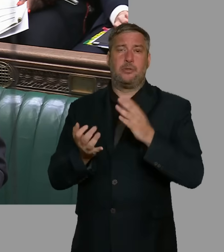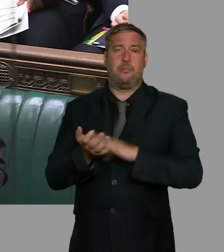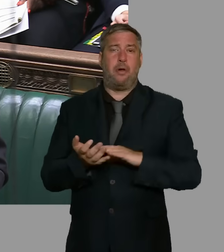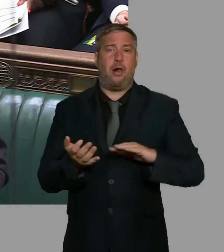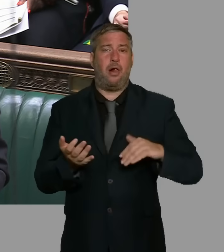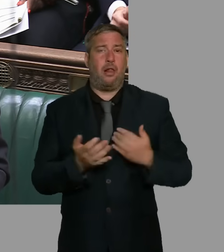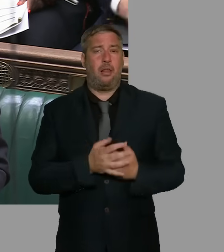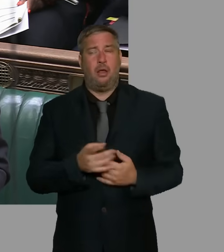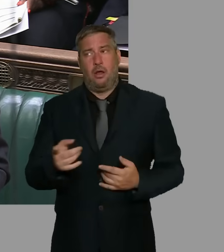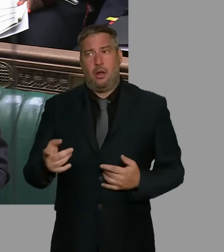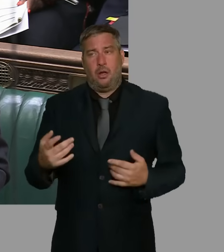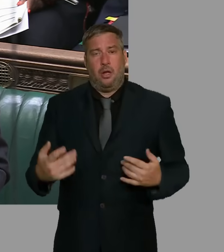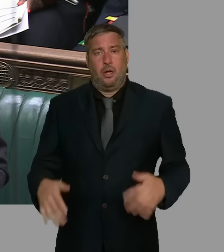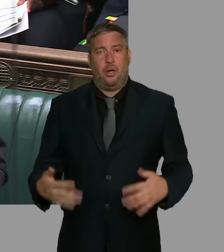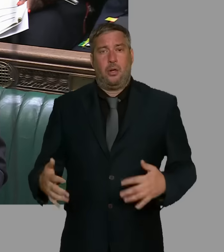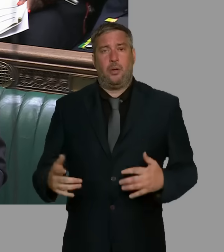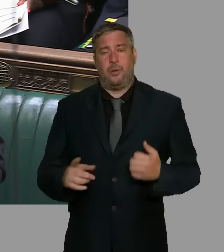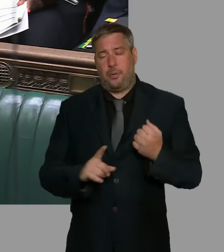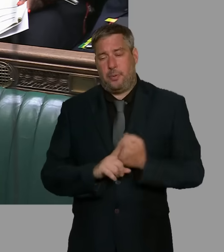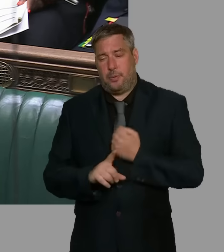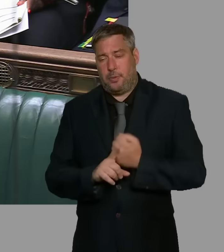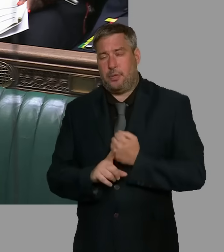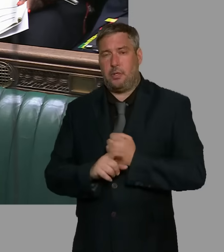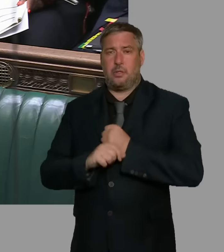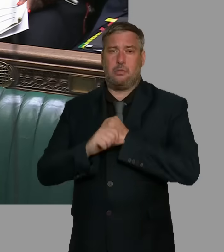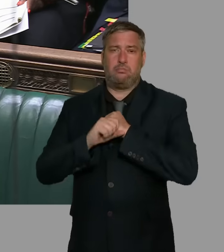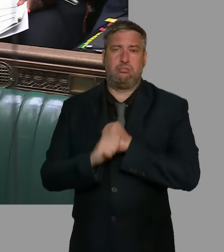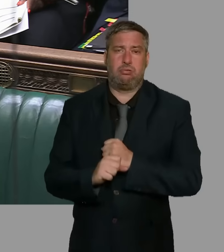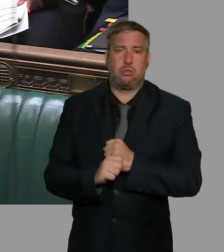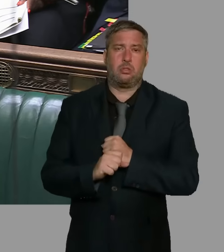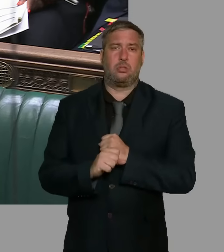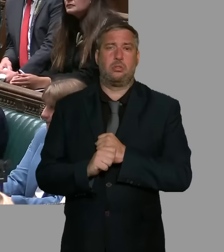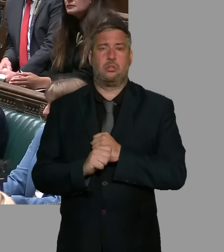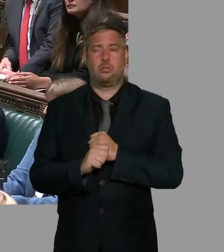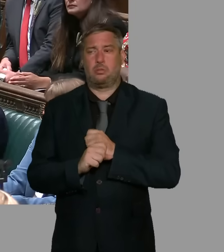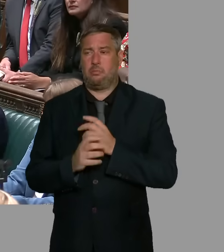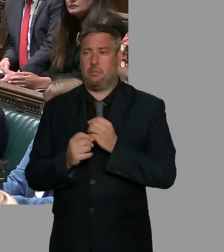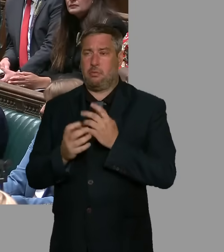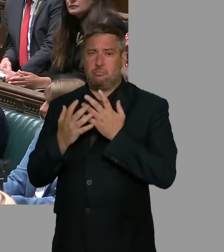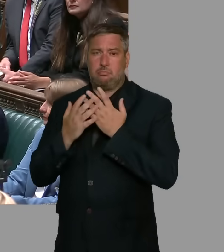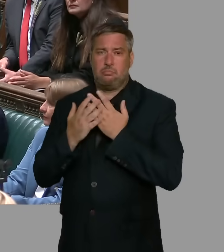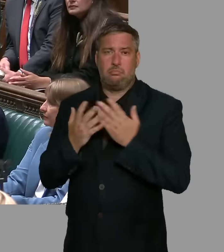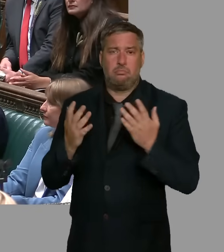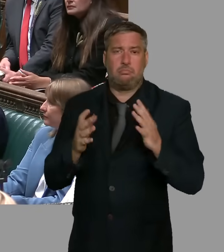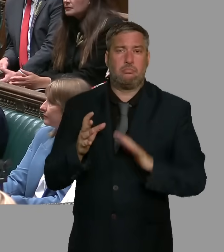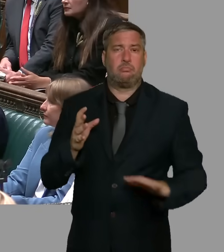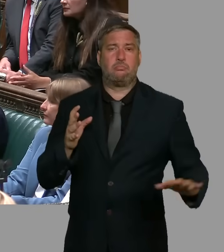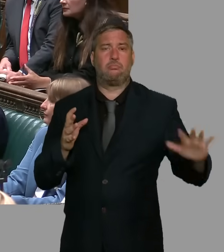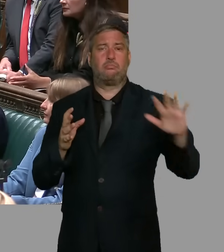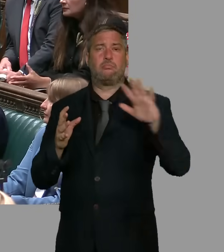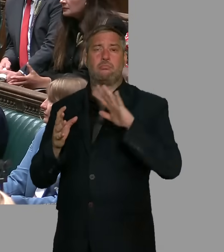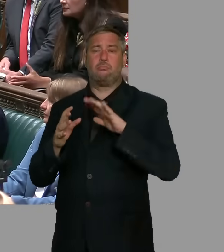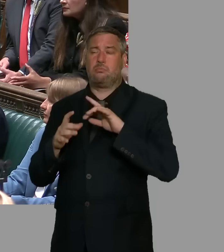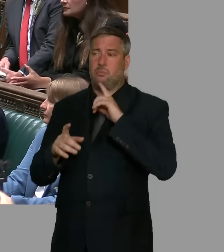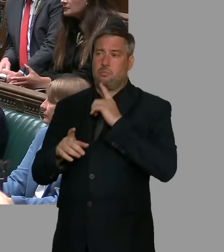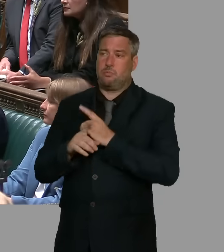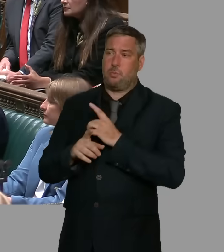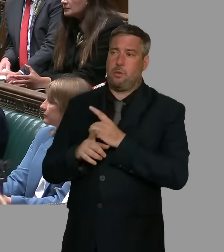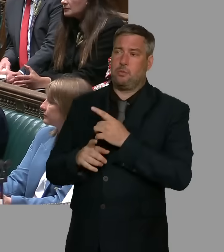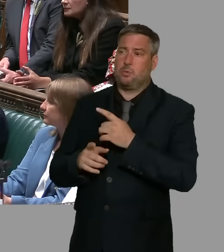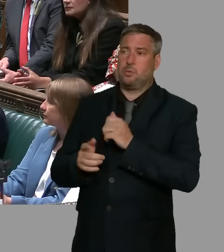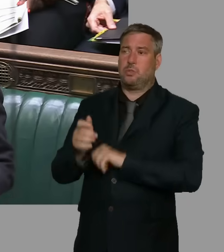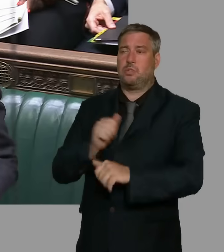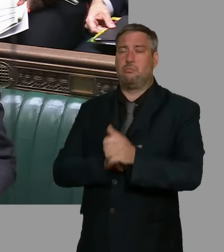think this is something that matters to everybody in this House. I will reaffirm our commitment, and I'll work across the House with all members